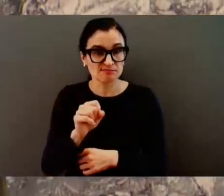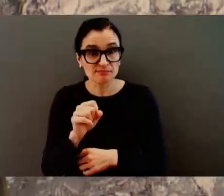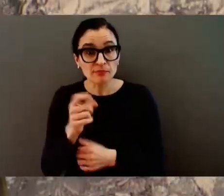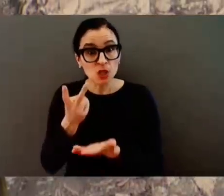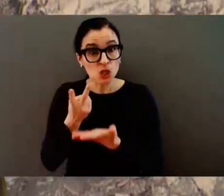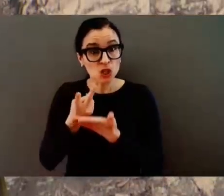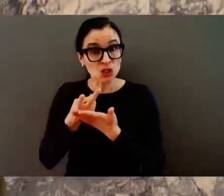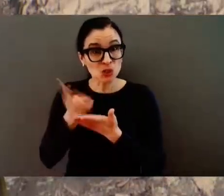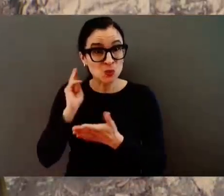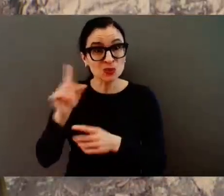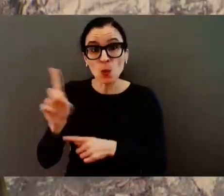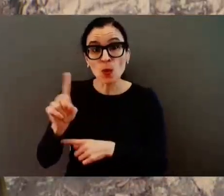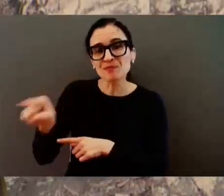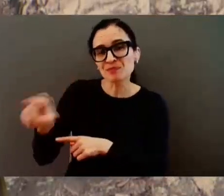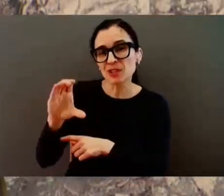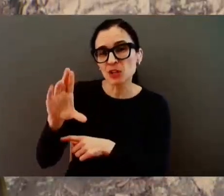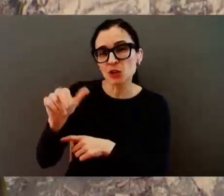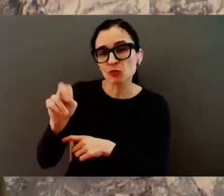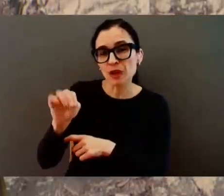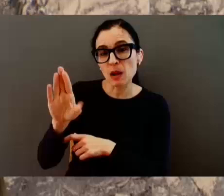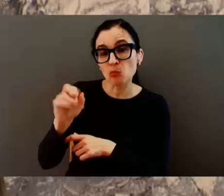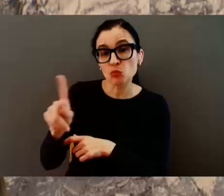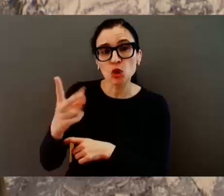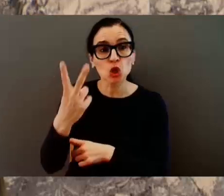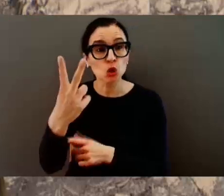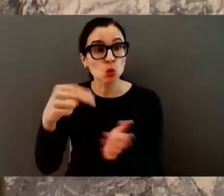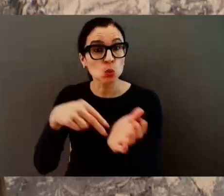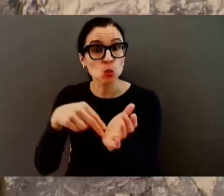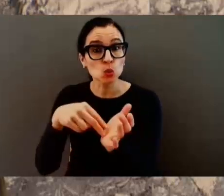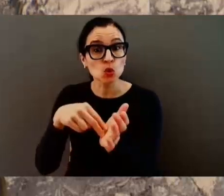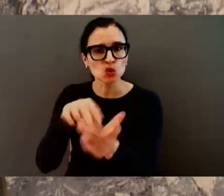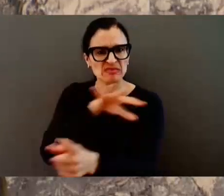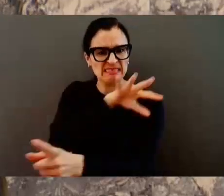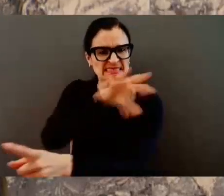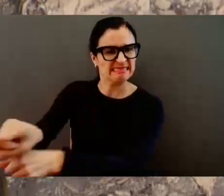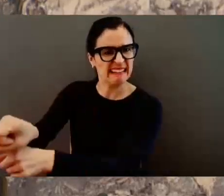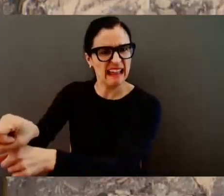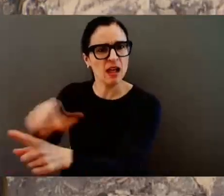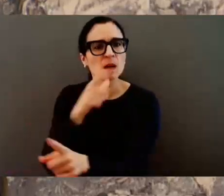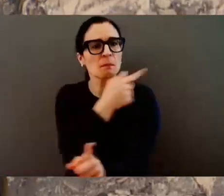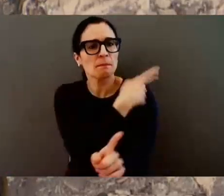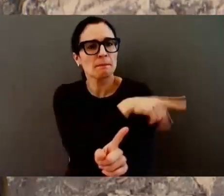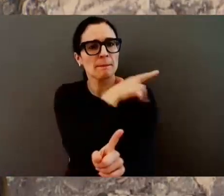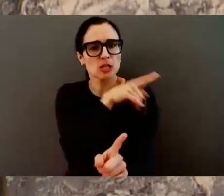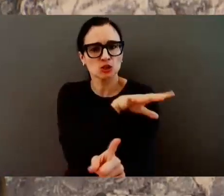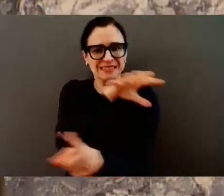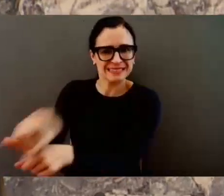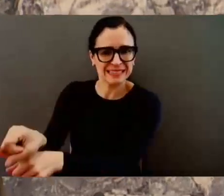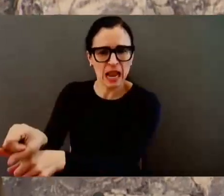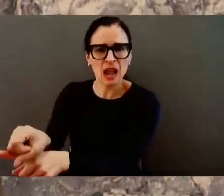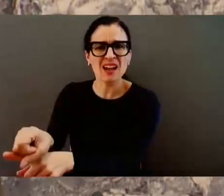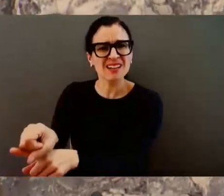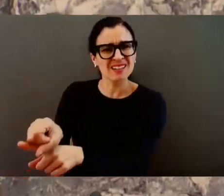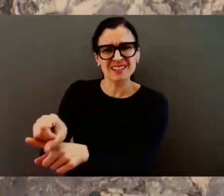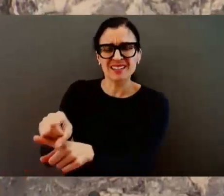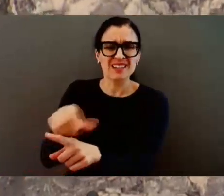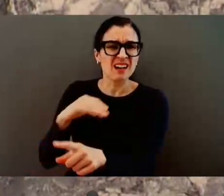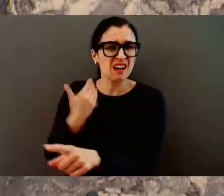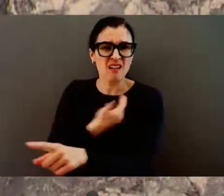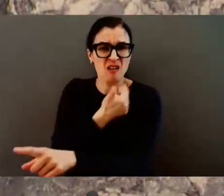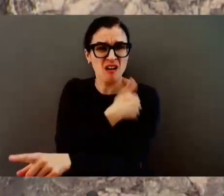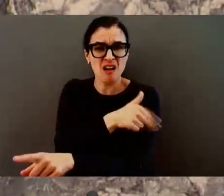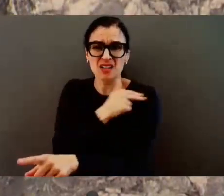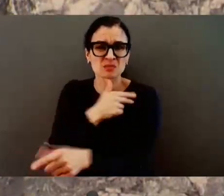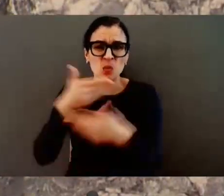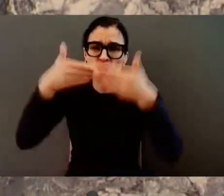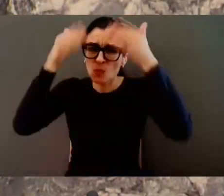Our hospital is overwhelmed, operating at 110% capacity, with patients stuck in hallways with no space to care